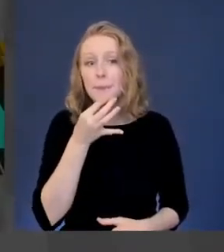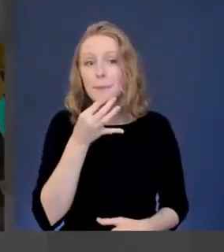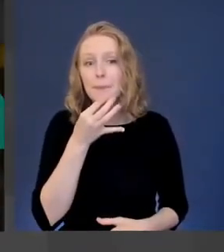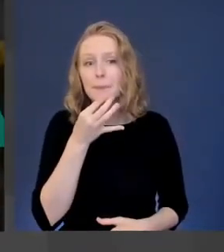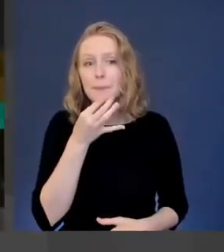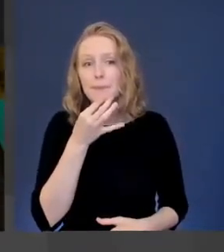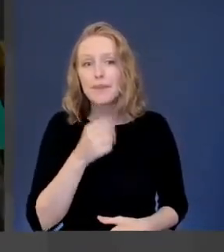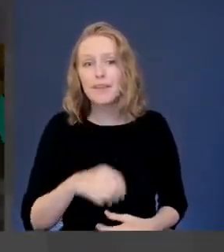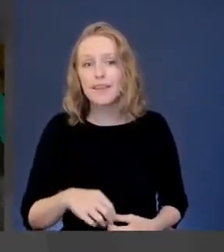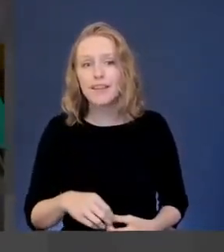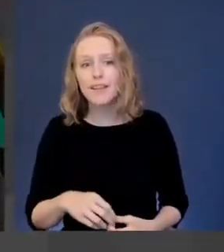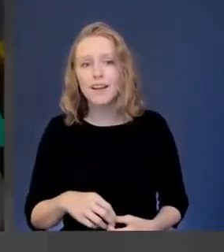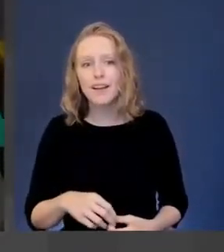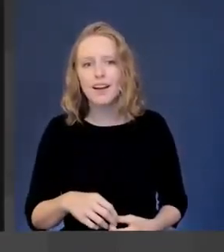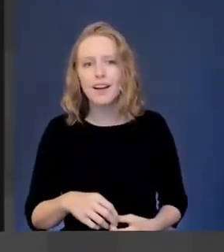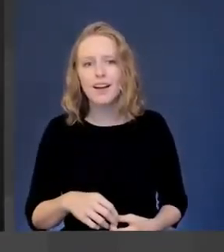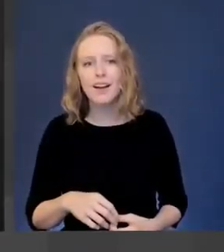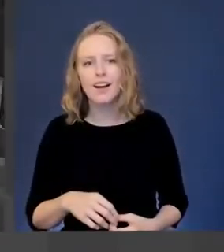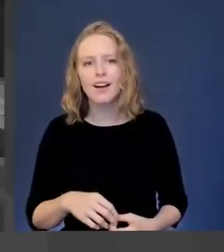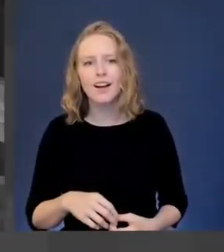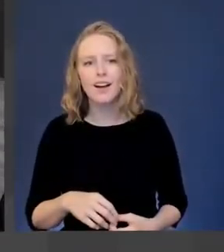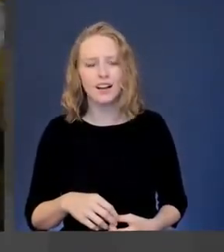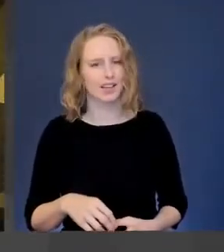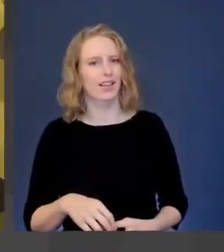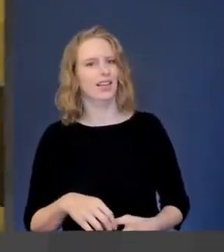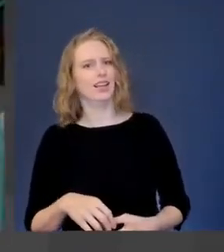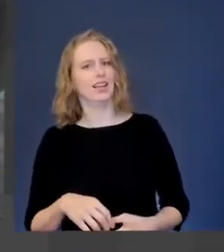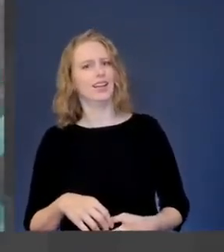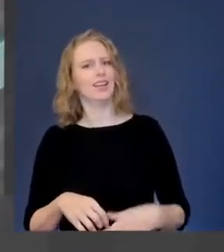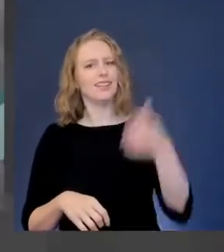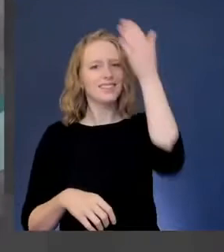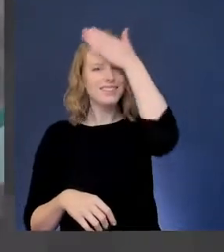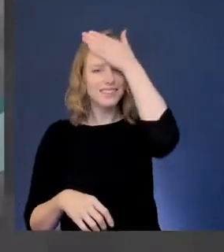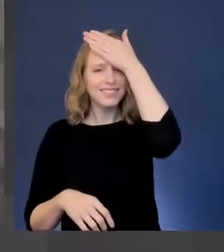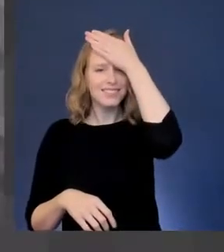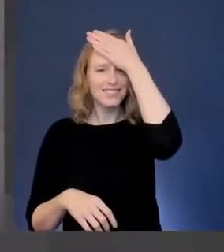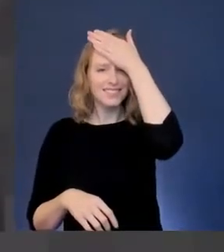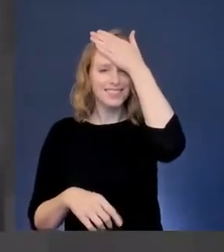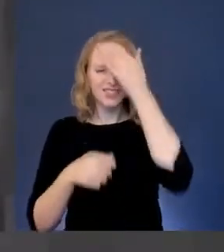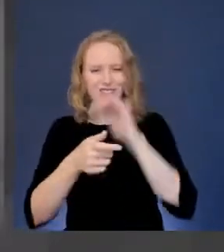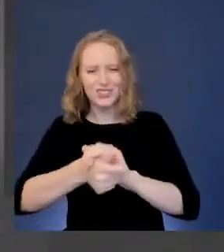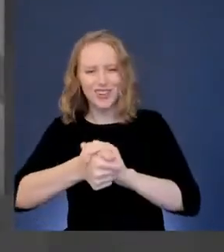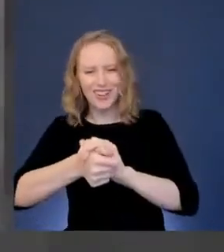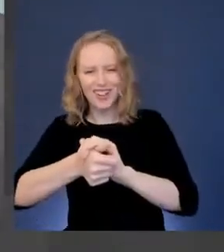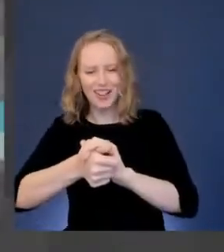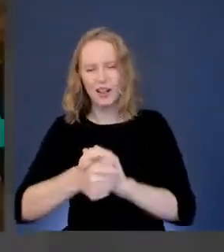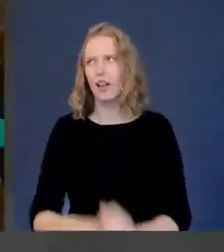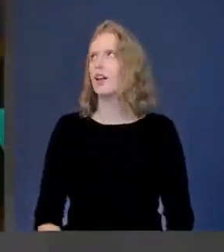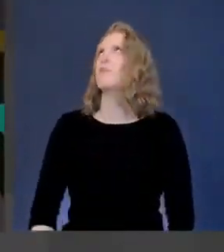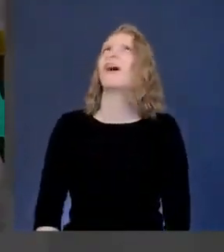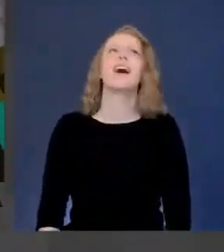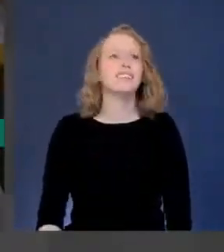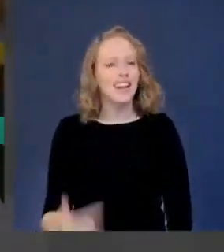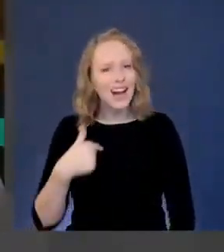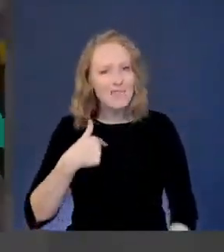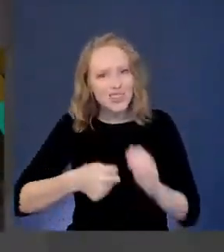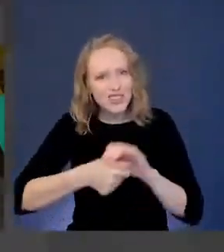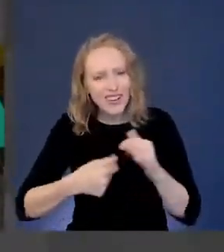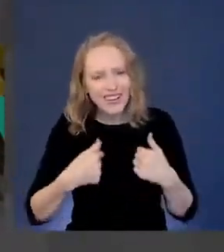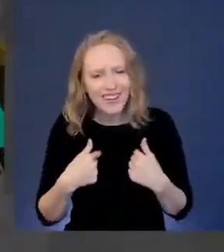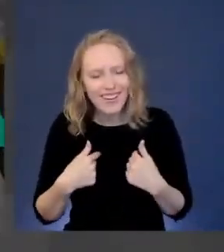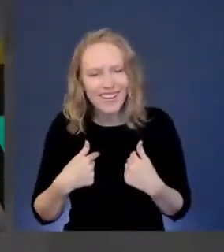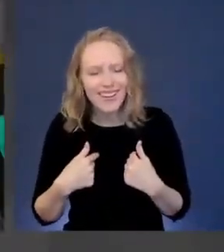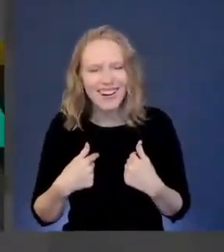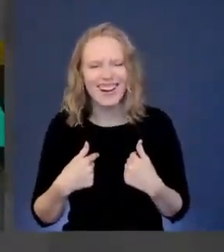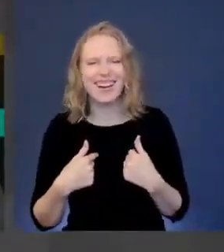Okay. Maybe. Oh! What am I? You're a Wait. turtle. What? I'm a little turtle. A little guys. turtle. Hey